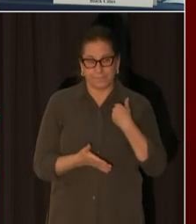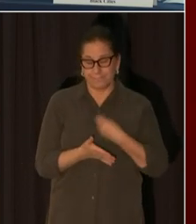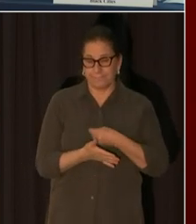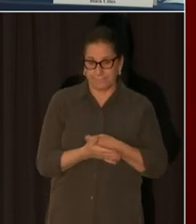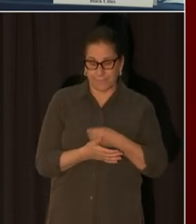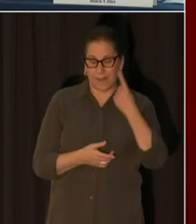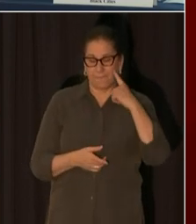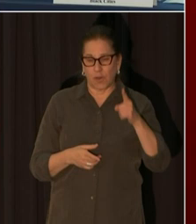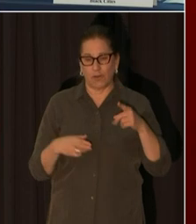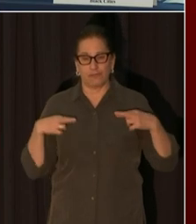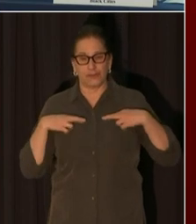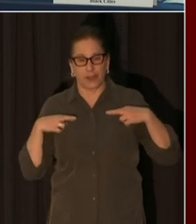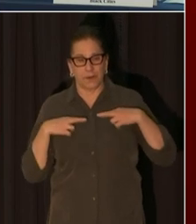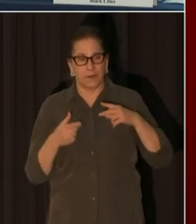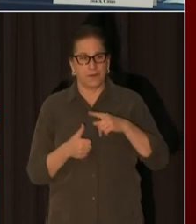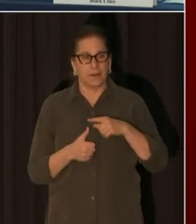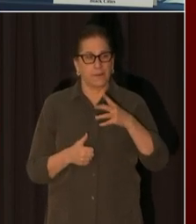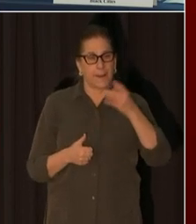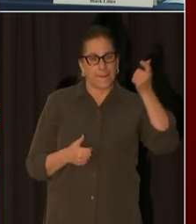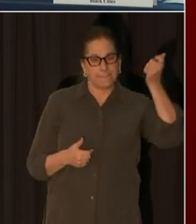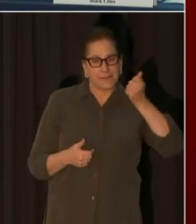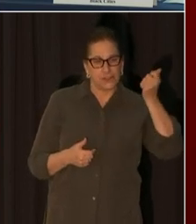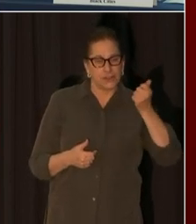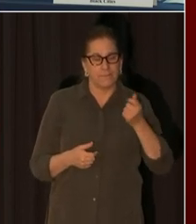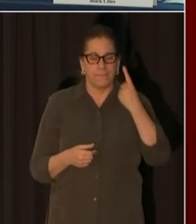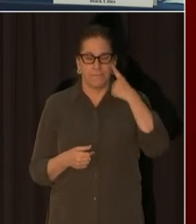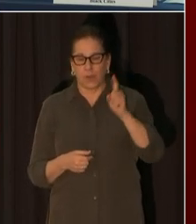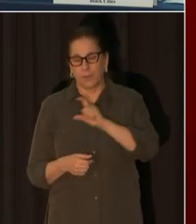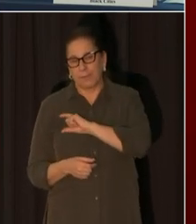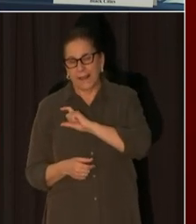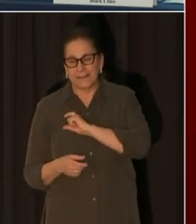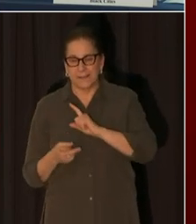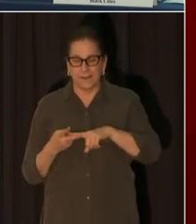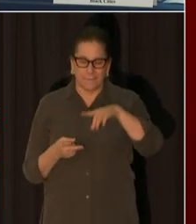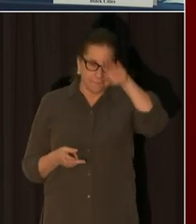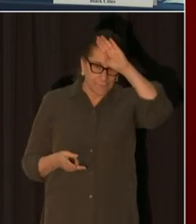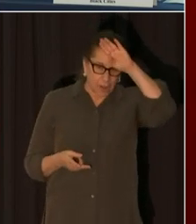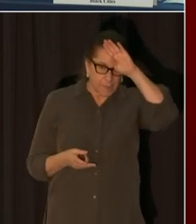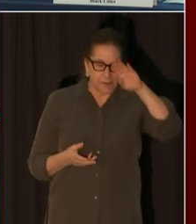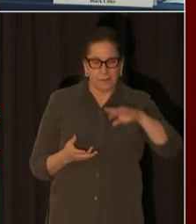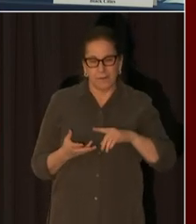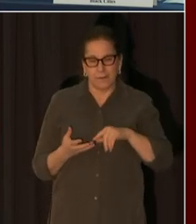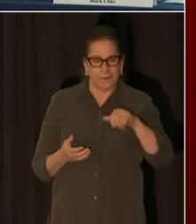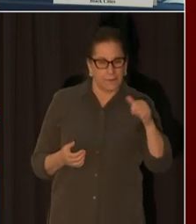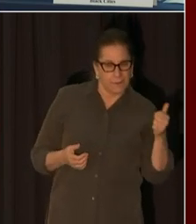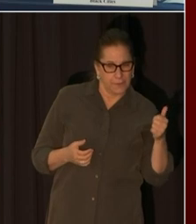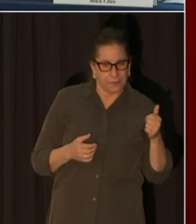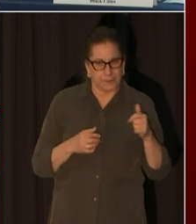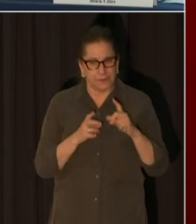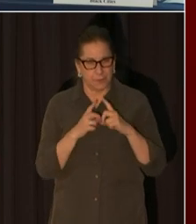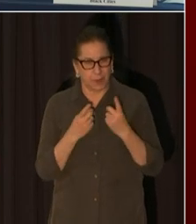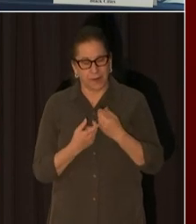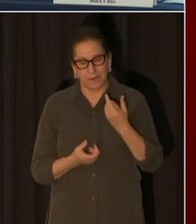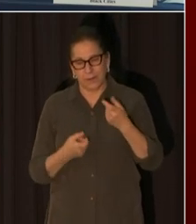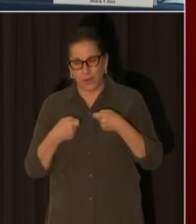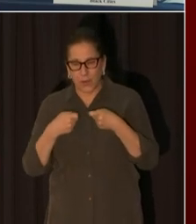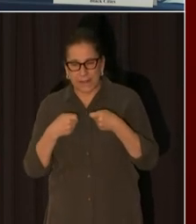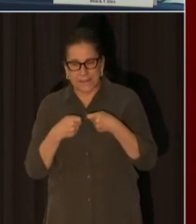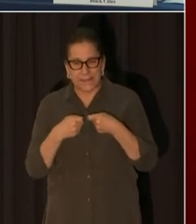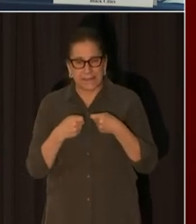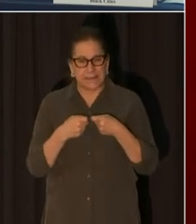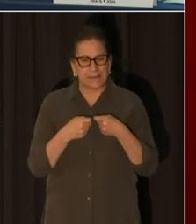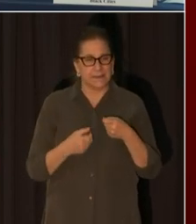like the police and fire departments. Developed and undeveloped real estate, public utilities, air rights, and other captive city-related funds